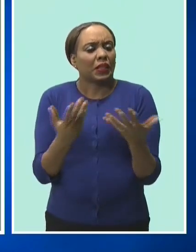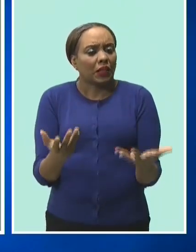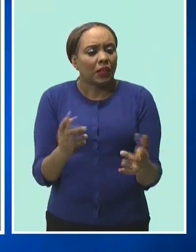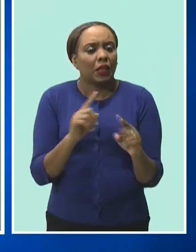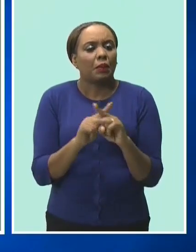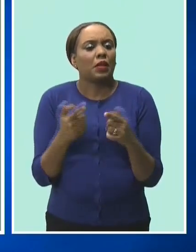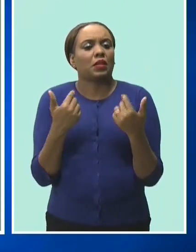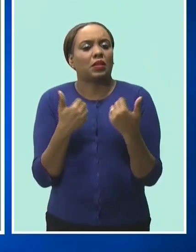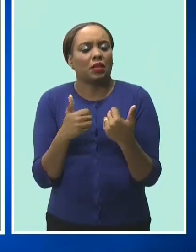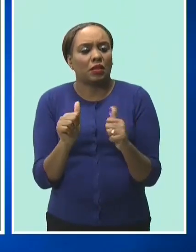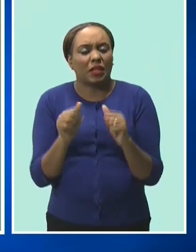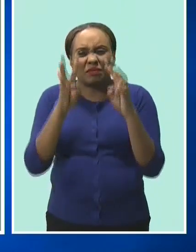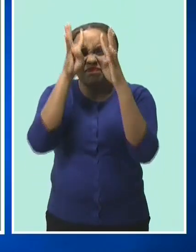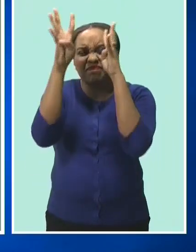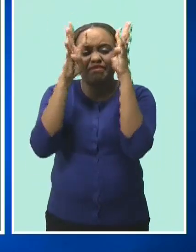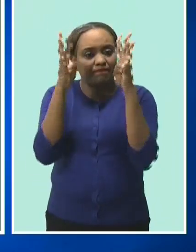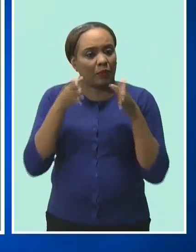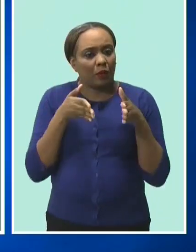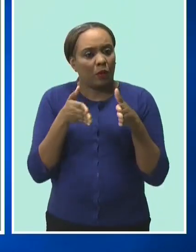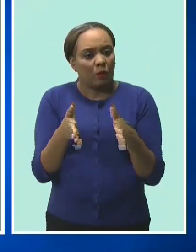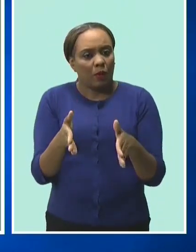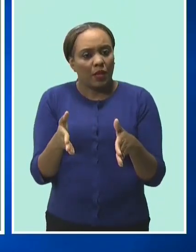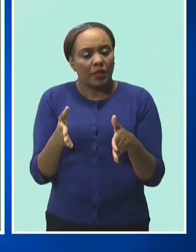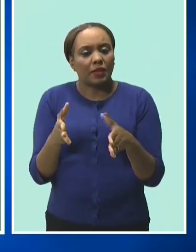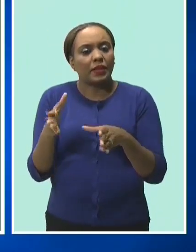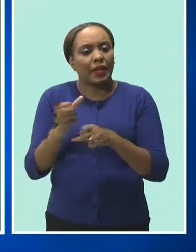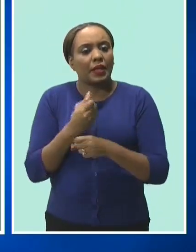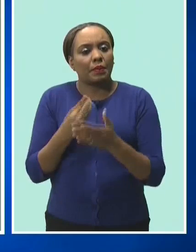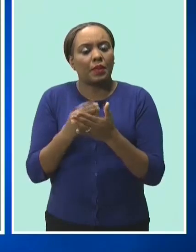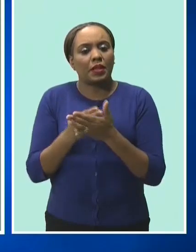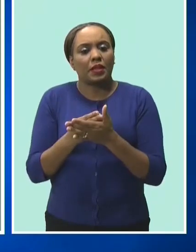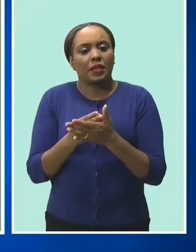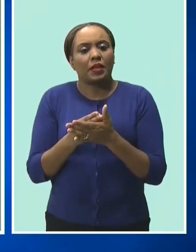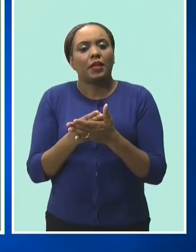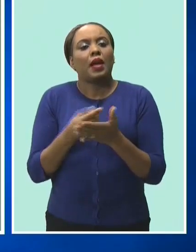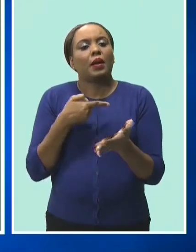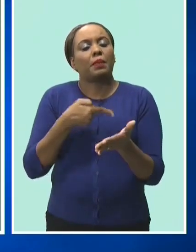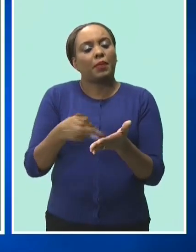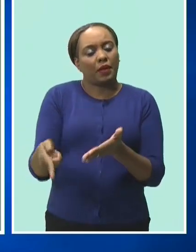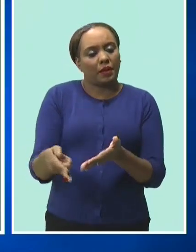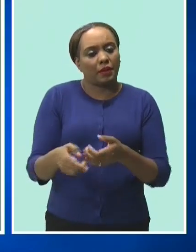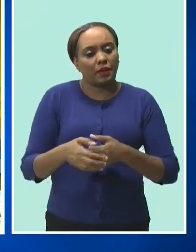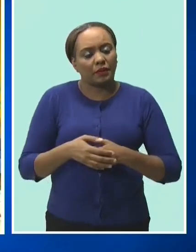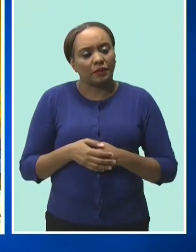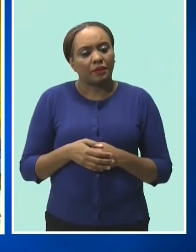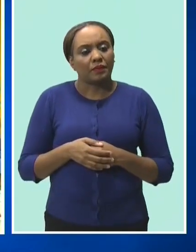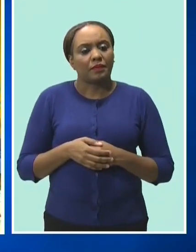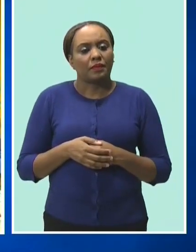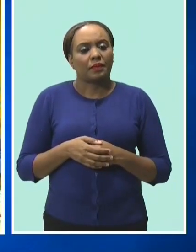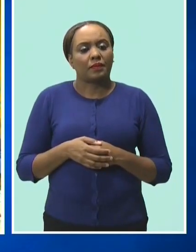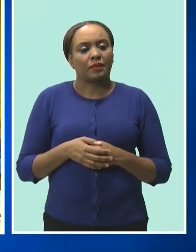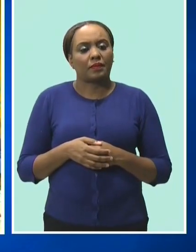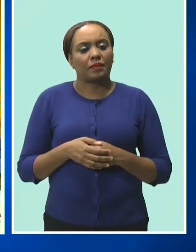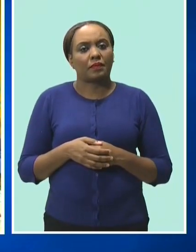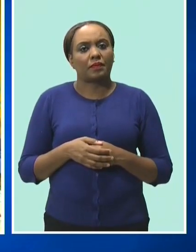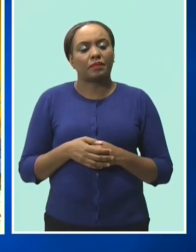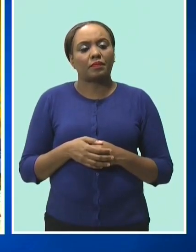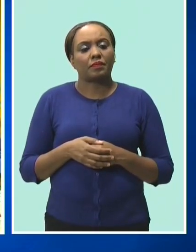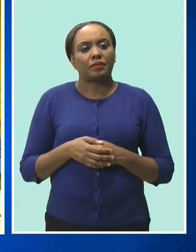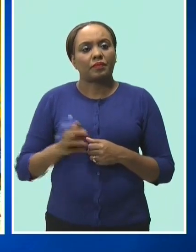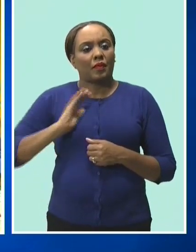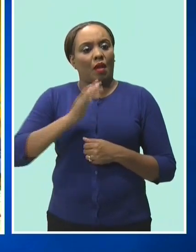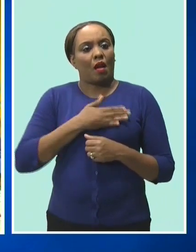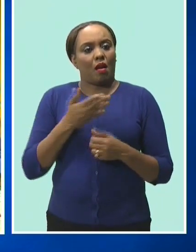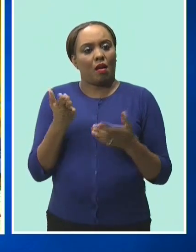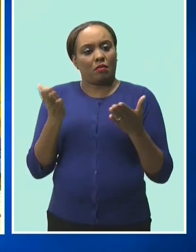to looking for innovative ways, that is, to come up with what has to be paid. The proposal that was discussed at